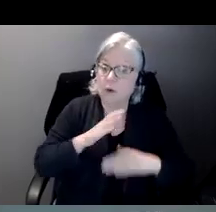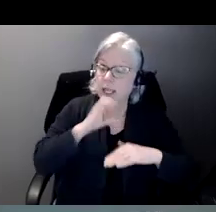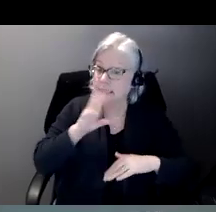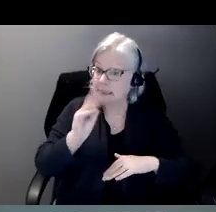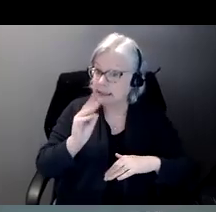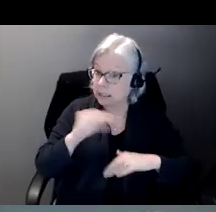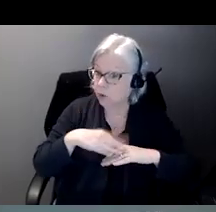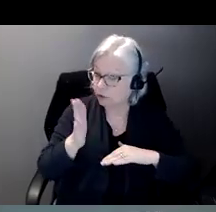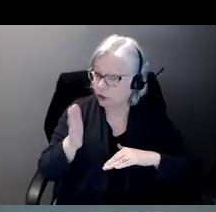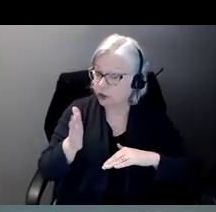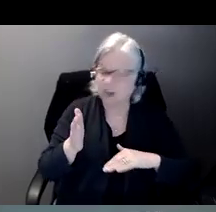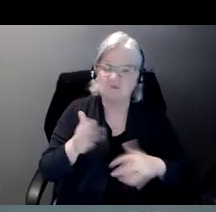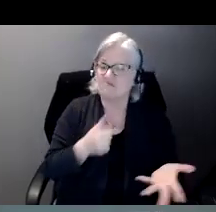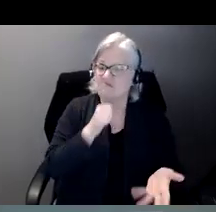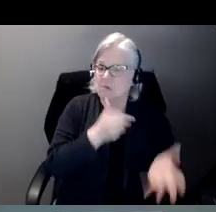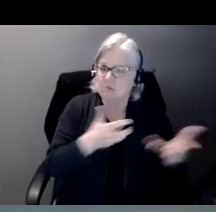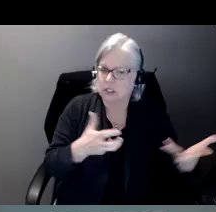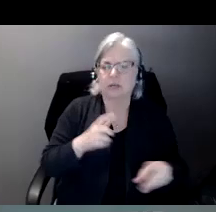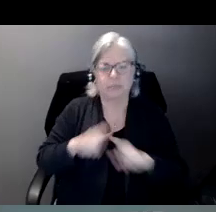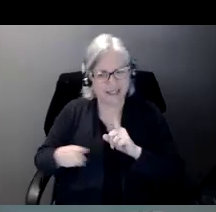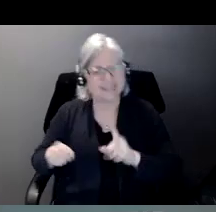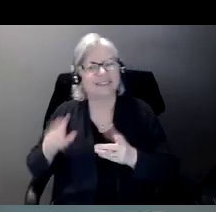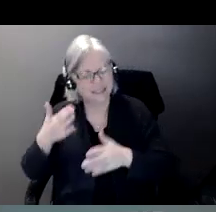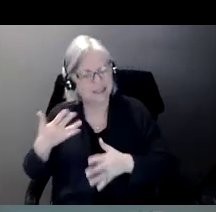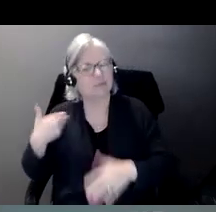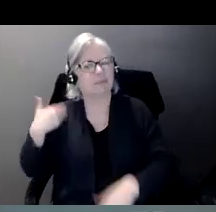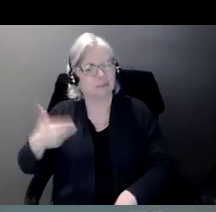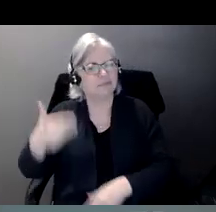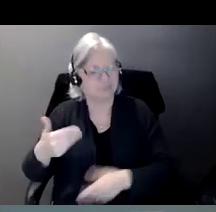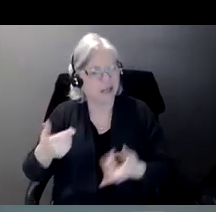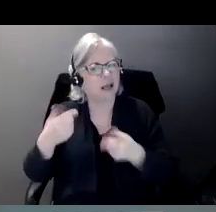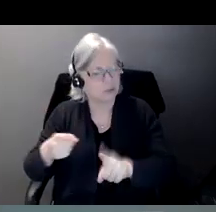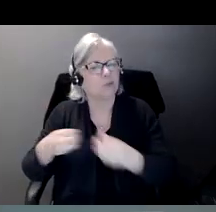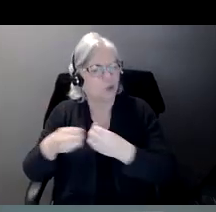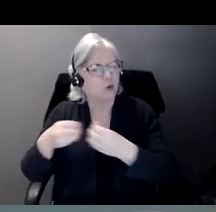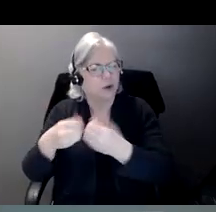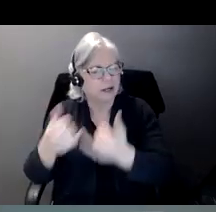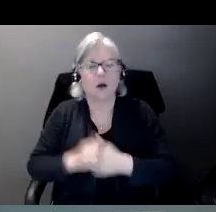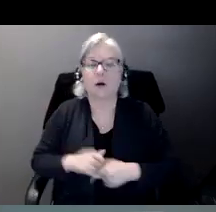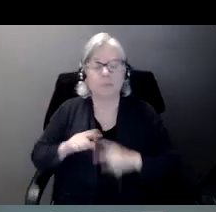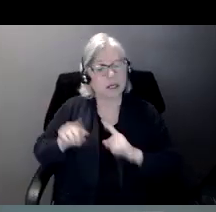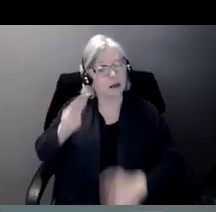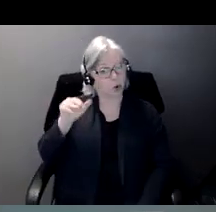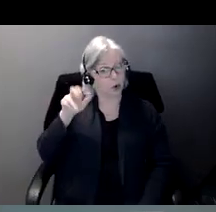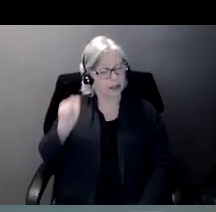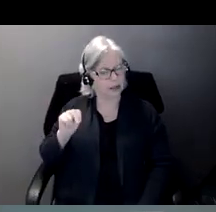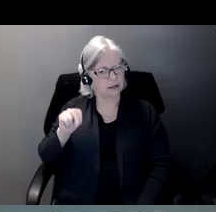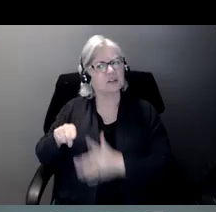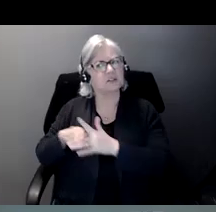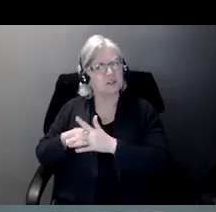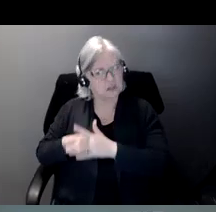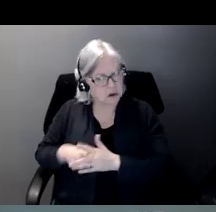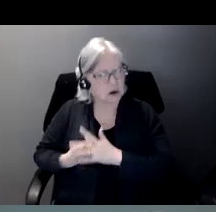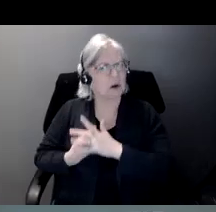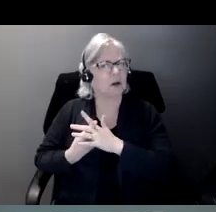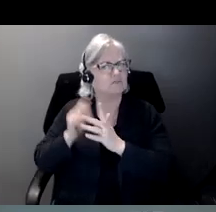that this is happening more and more. And for us, in recent time, Maureen was kind of what started the trend and